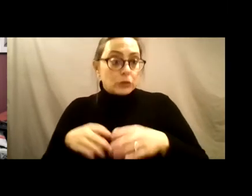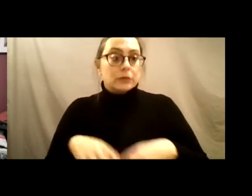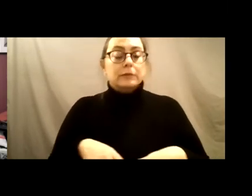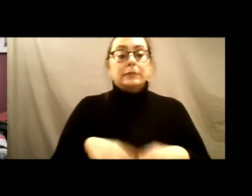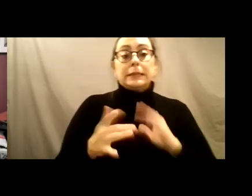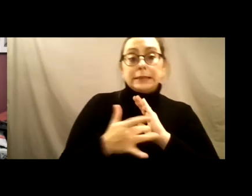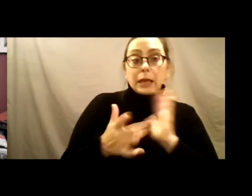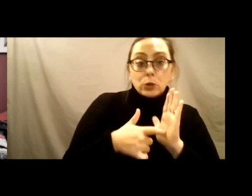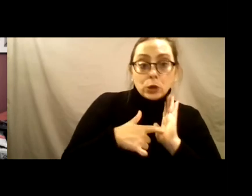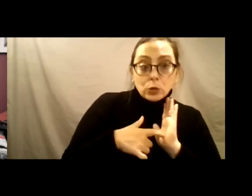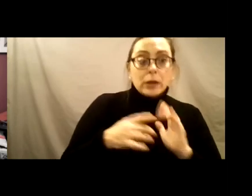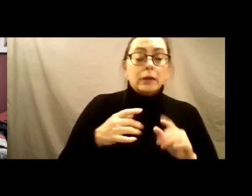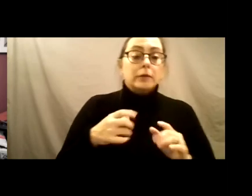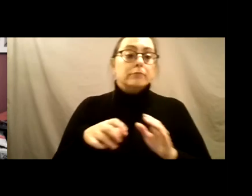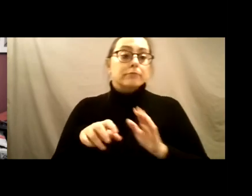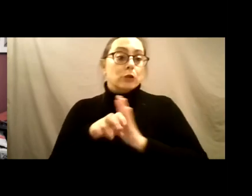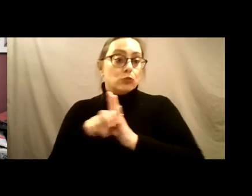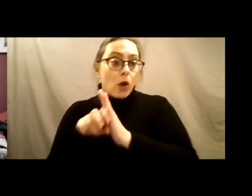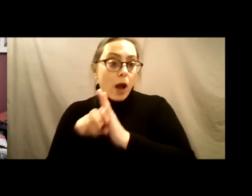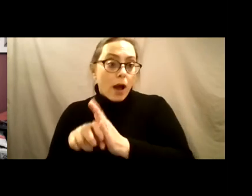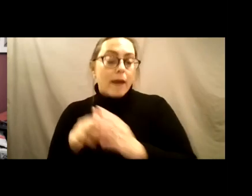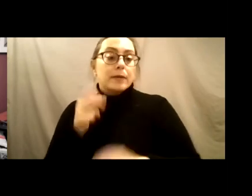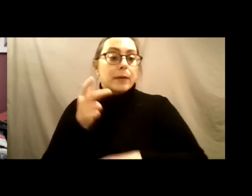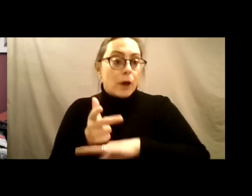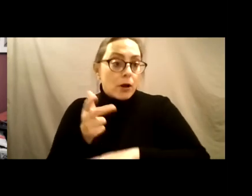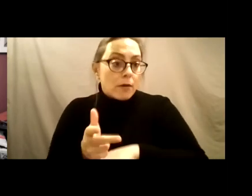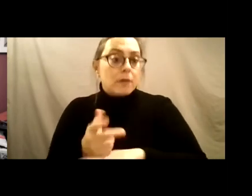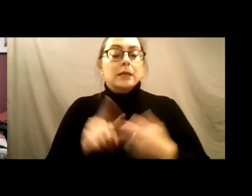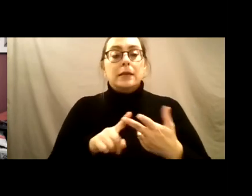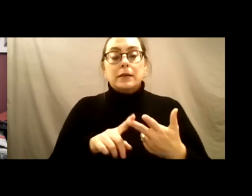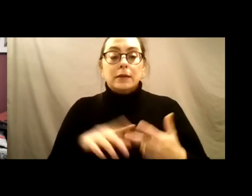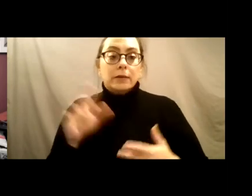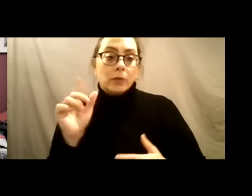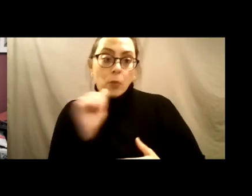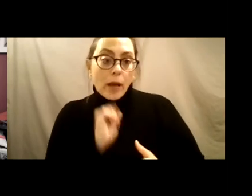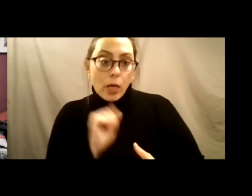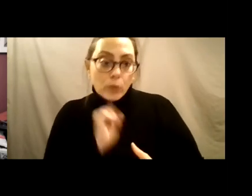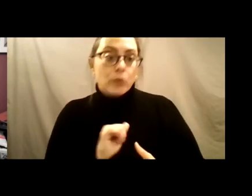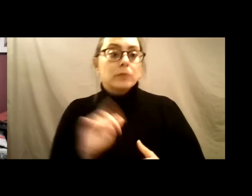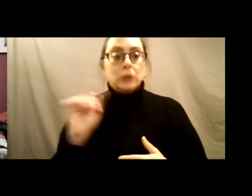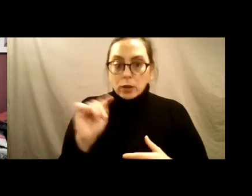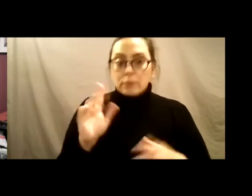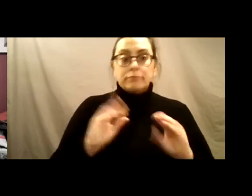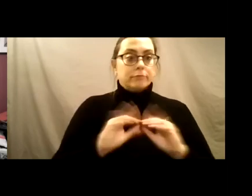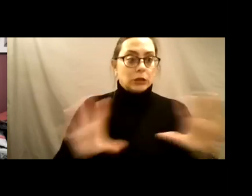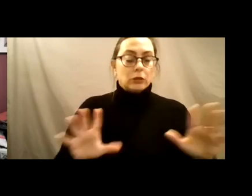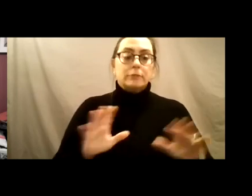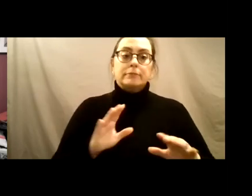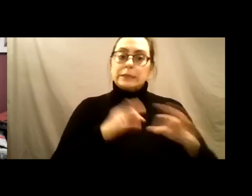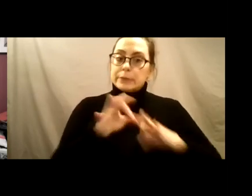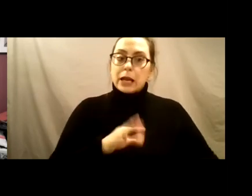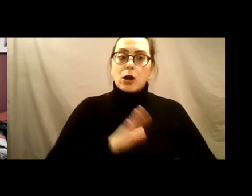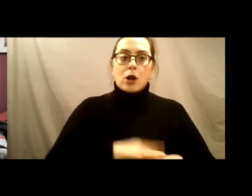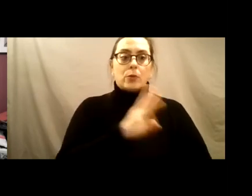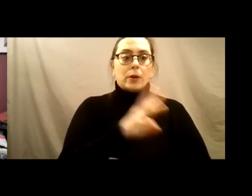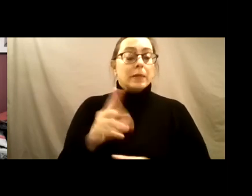requirements, transit and parking, scent restrictions, washrooms, etc. very clearly on your website. This